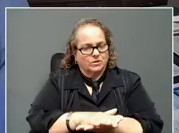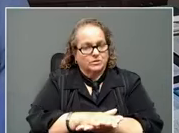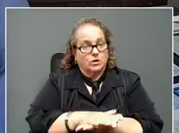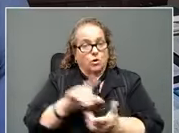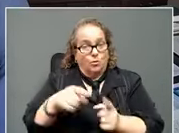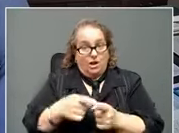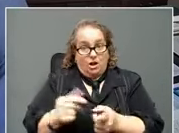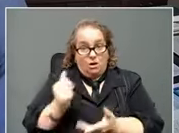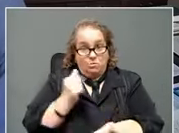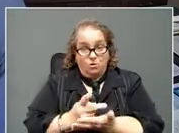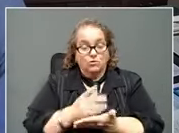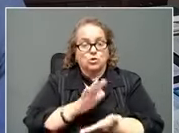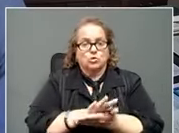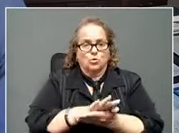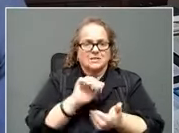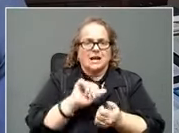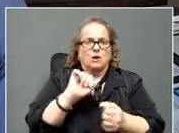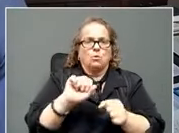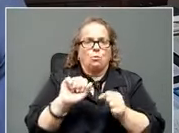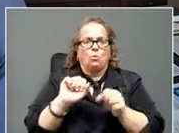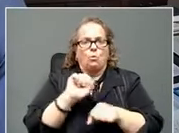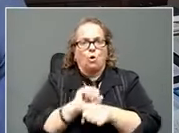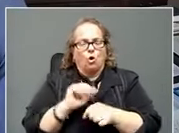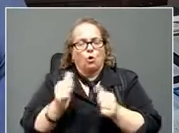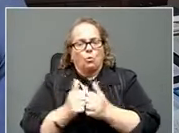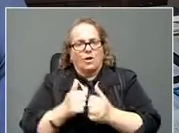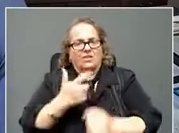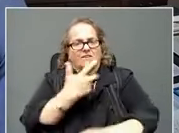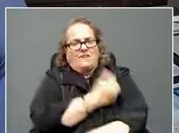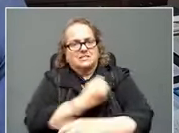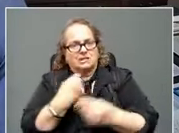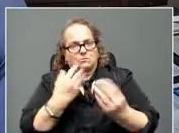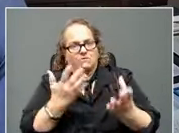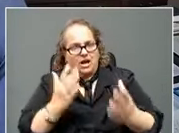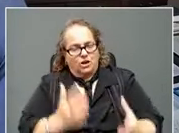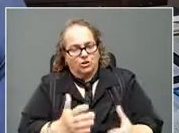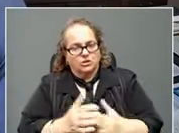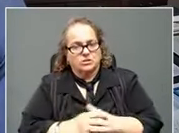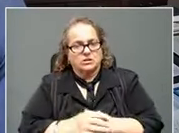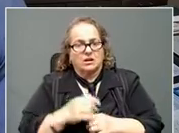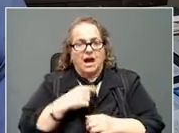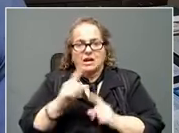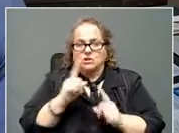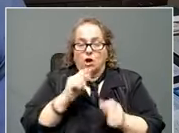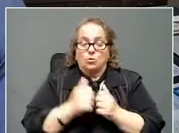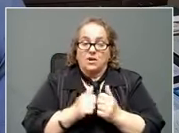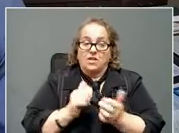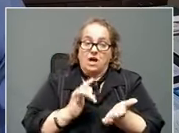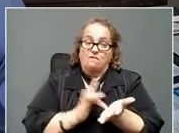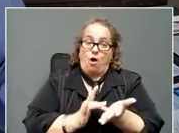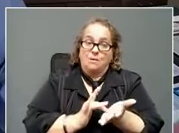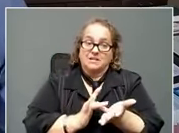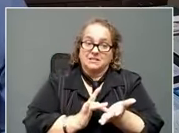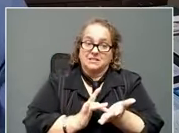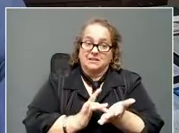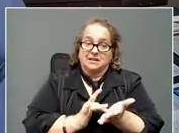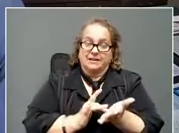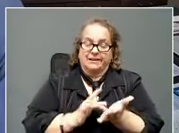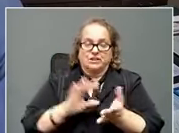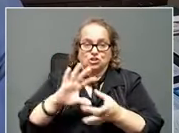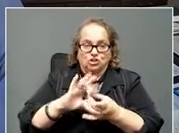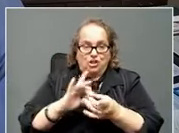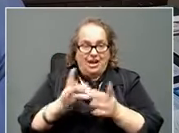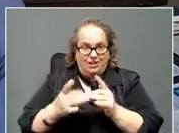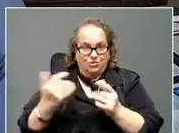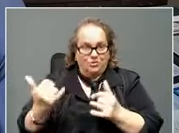schools can work with vaccine providers. And I spoke with a pharmacy chain today as well, that will hopefully do some outreach